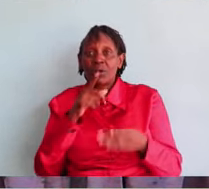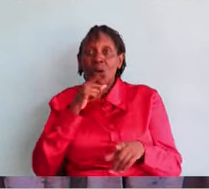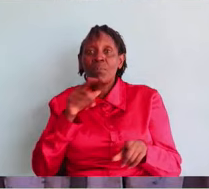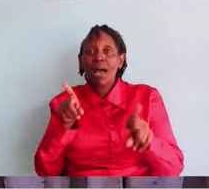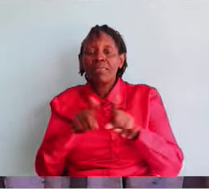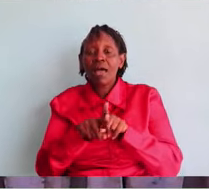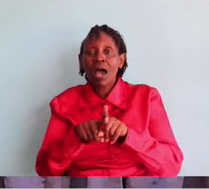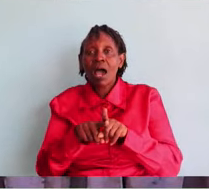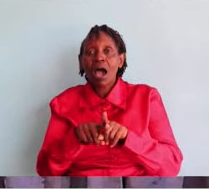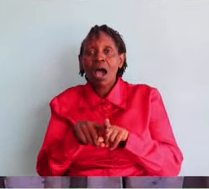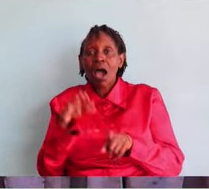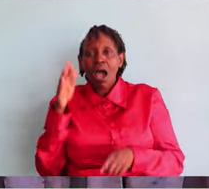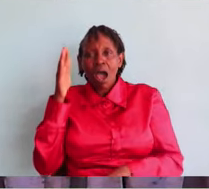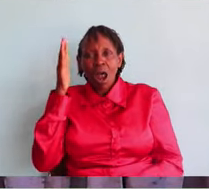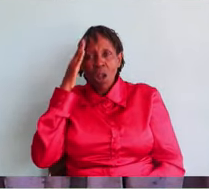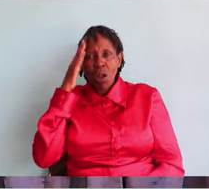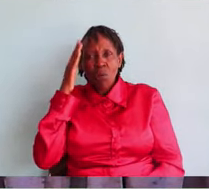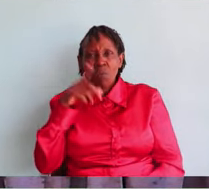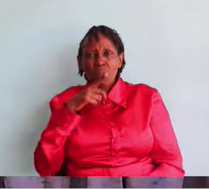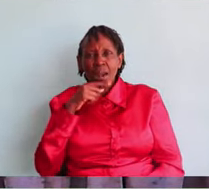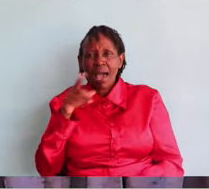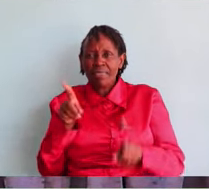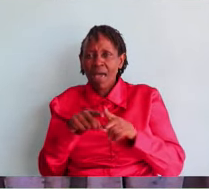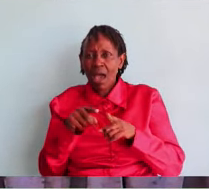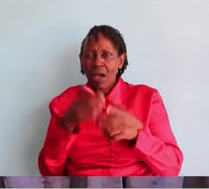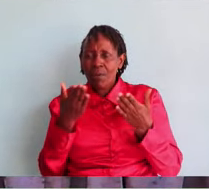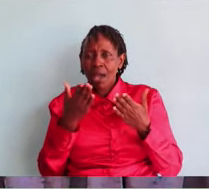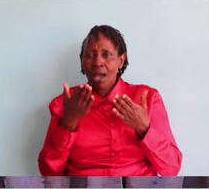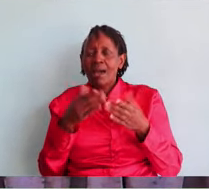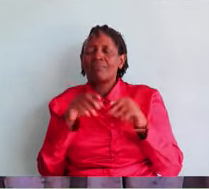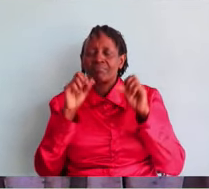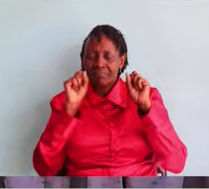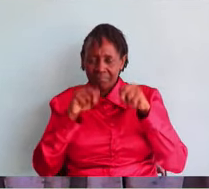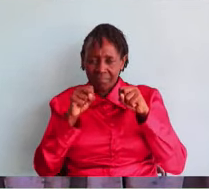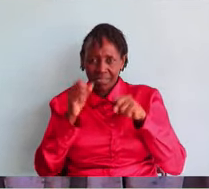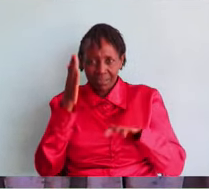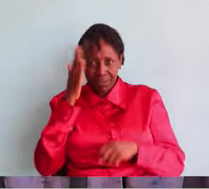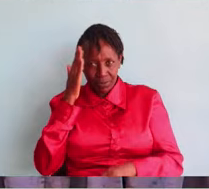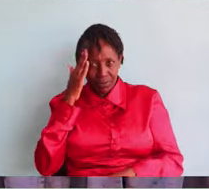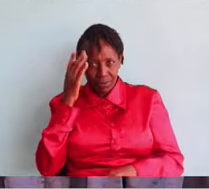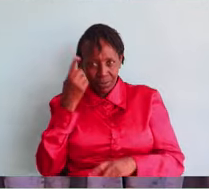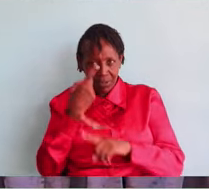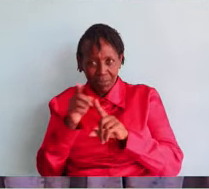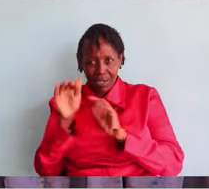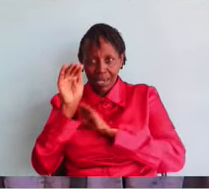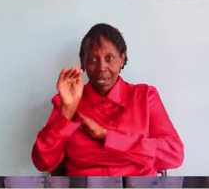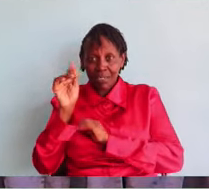know where his brother was? Did he know? Yes, he knew. But what is he asking God?